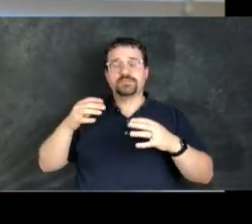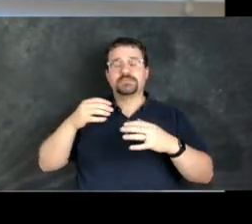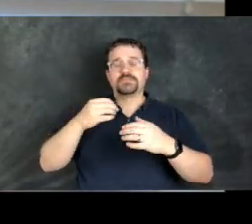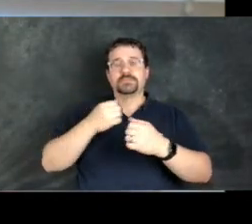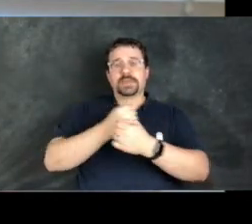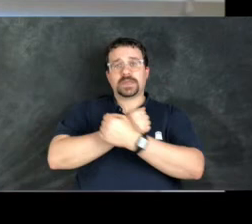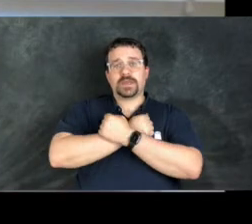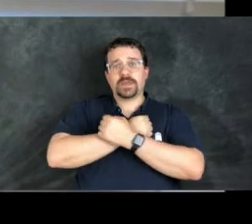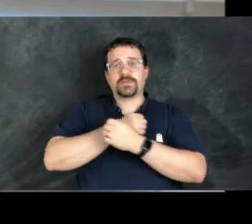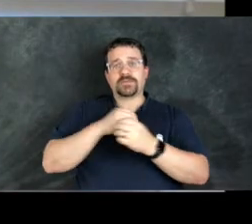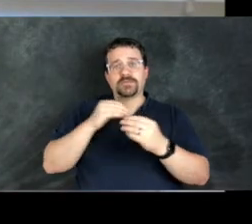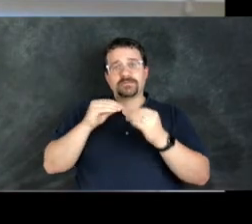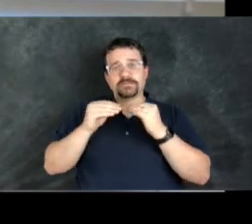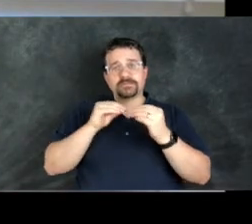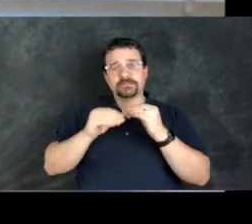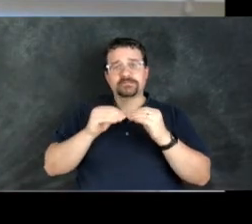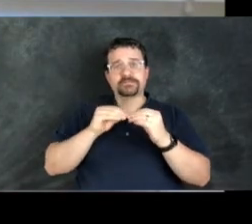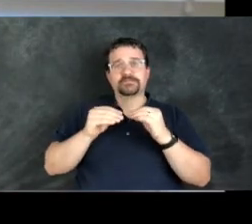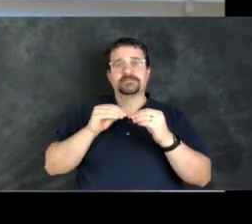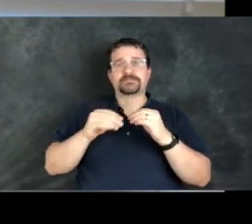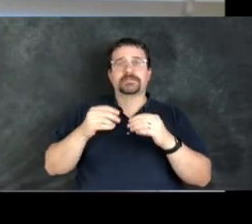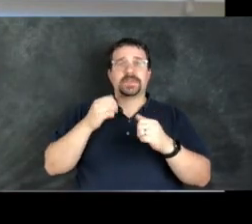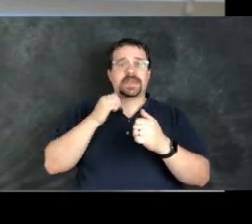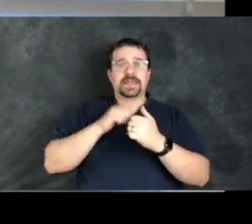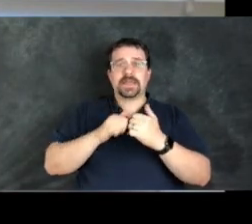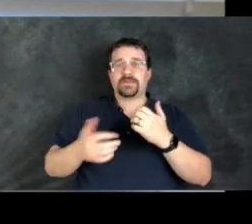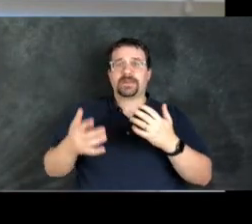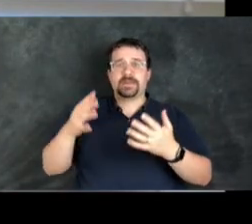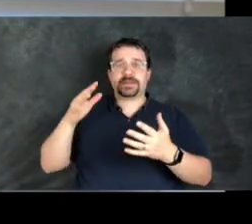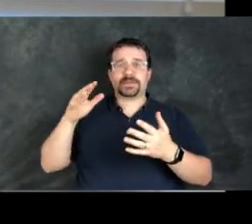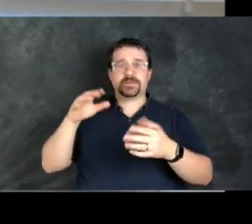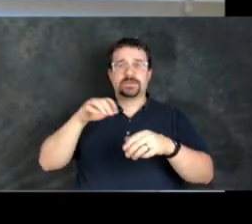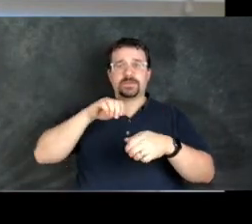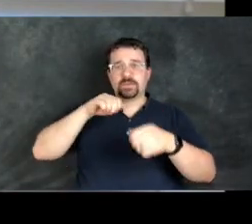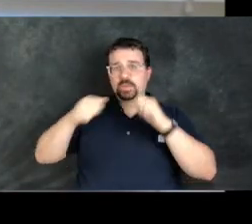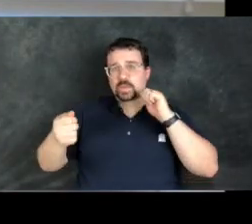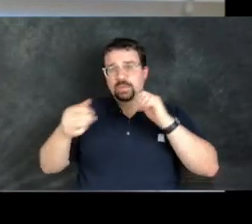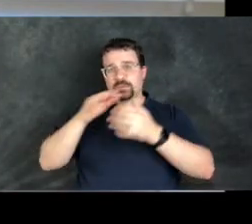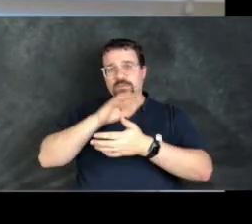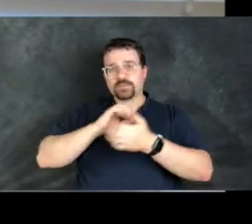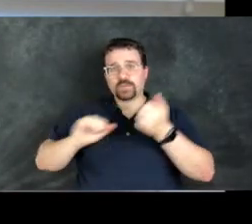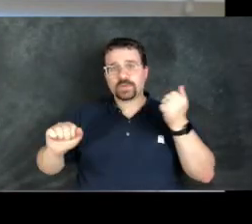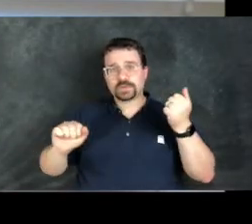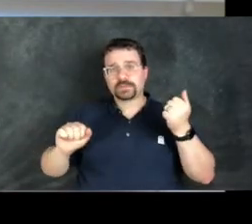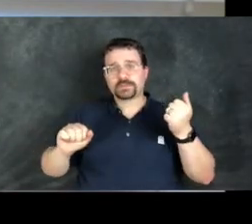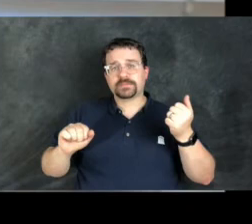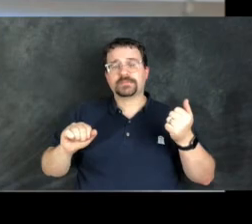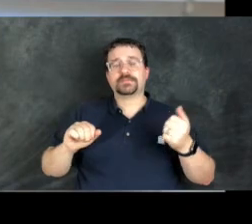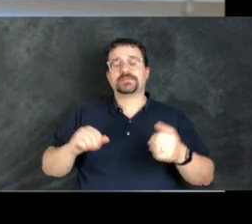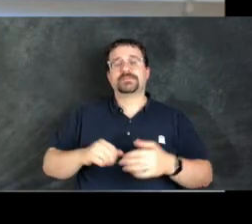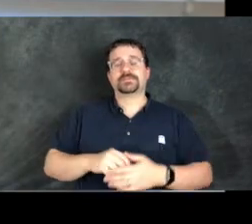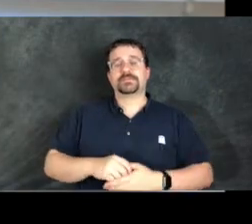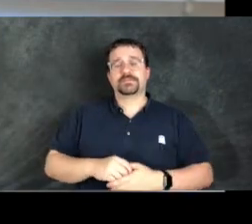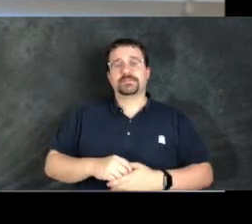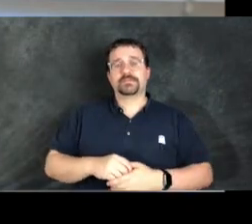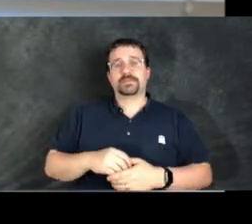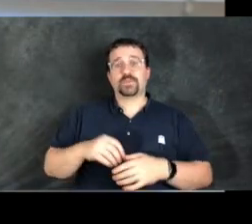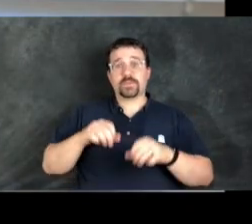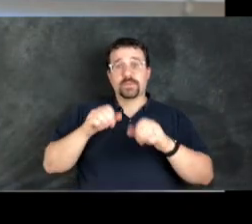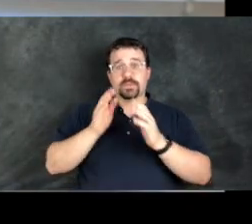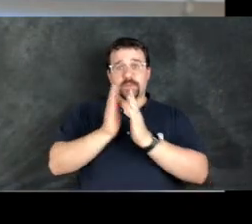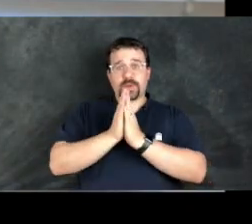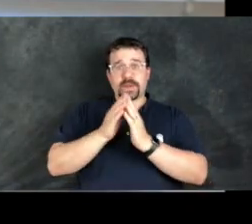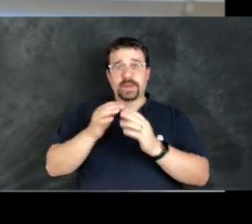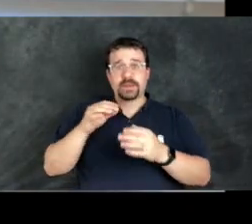shalom to restore and repair all that is torn and broken. We pray that violent